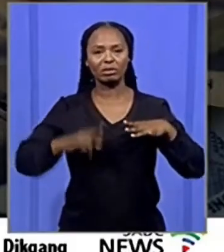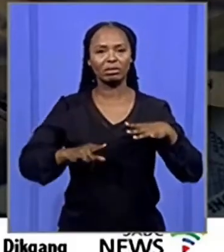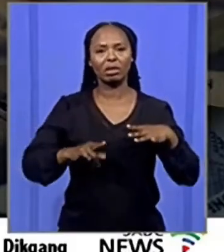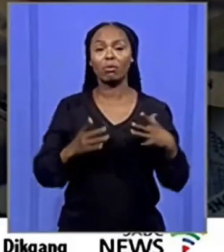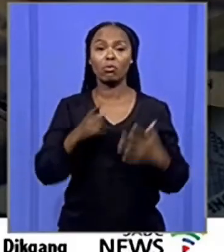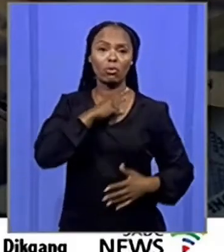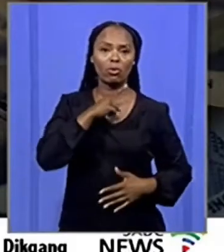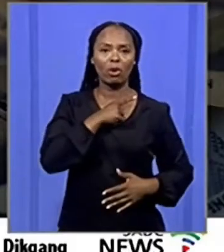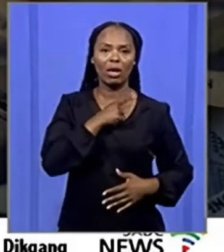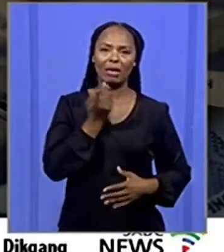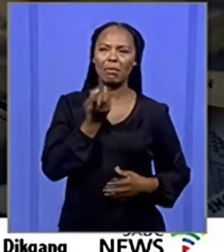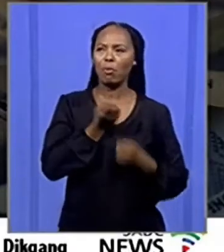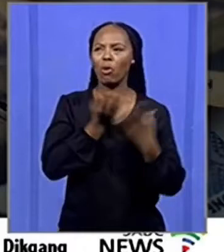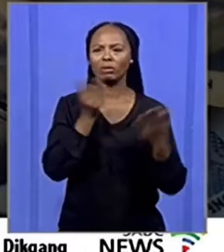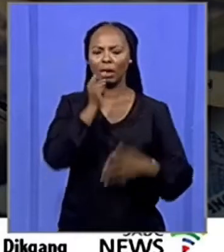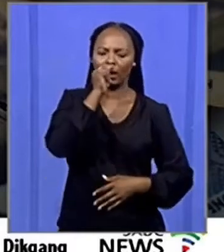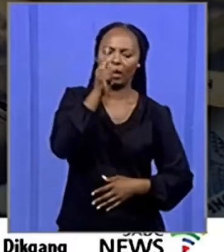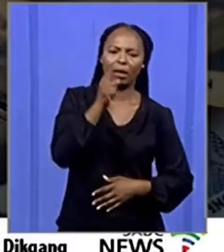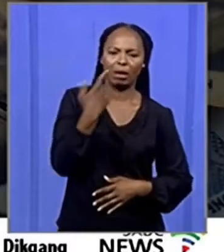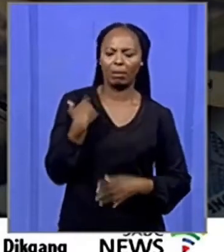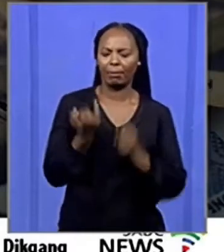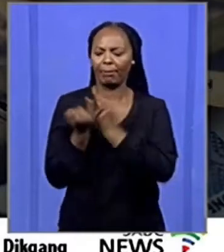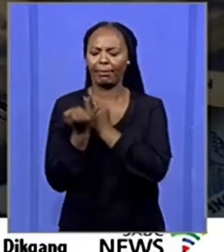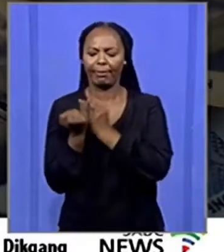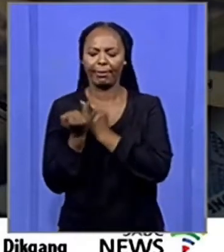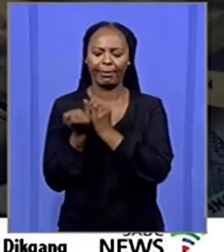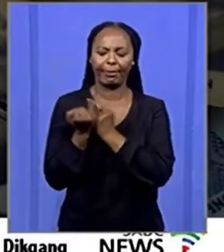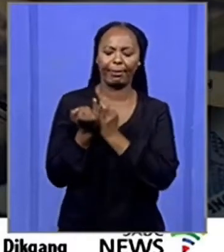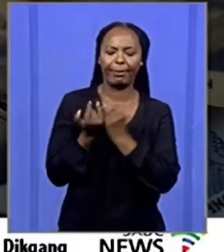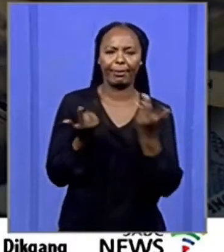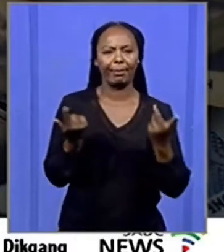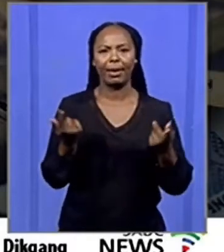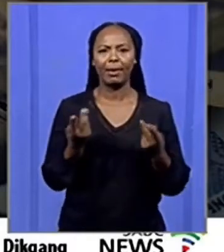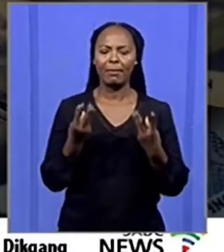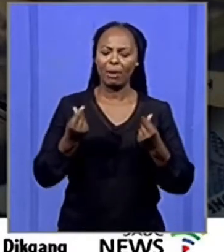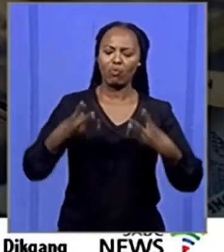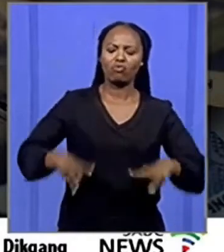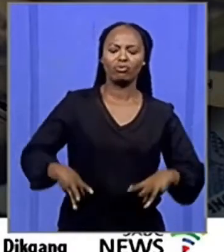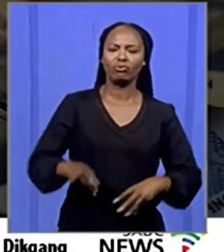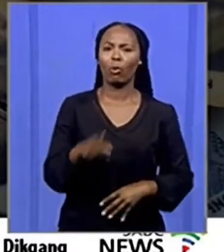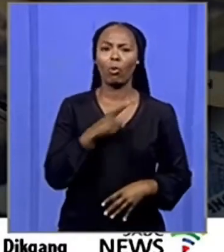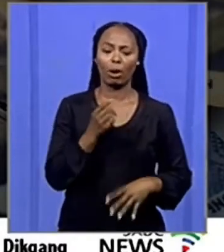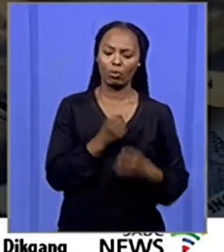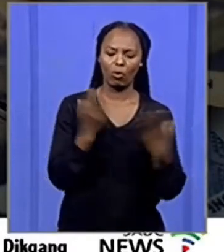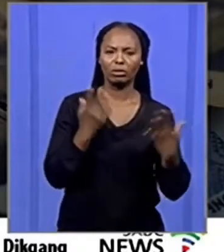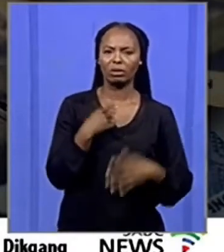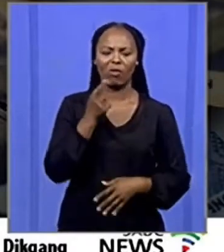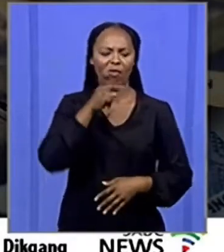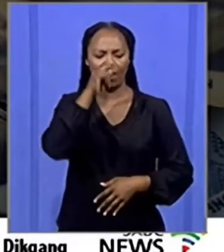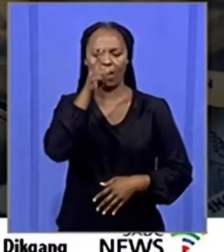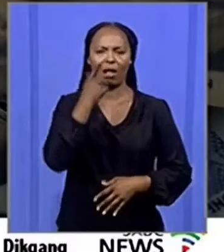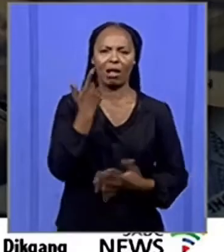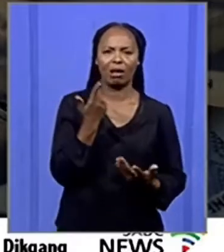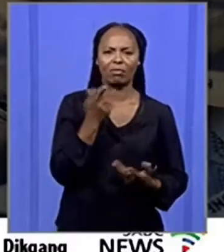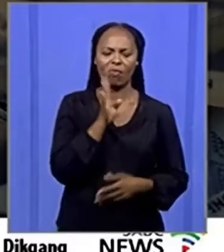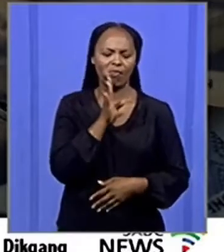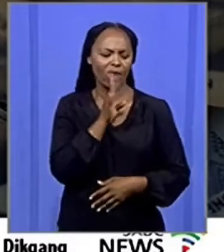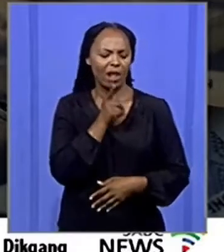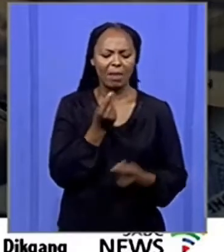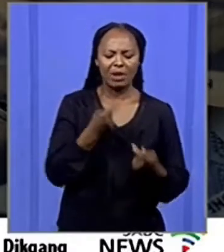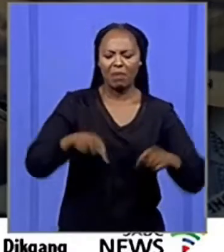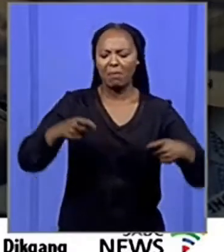ke phenkgišano re lebeletse tabeng ya tšhomišo ya mašeleng ka ge bontši bja rena re šomiša mašeleng a mantši ntle